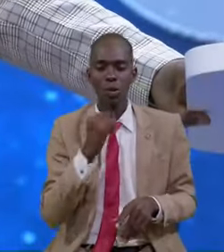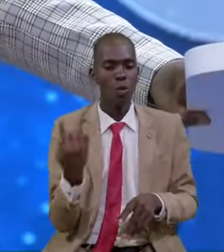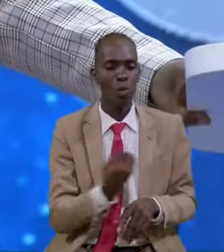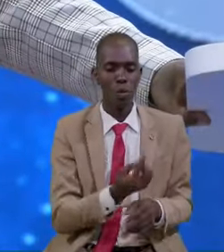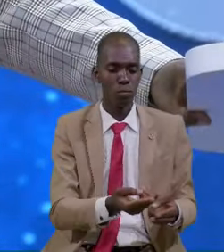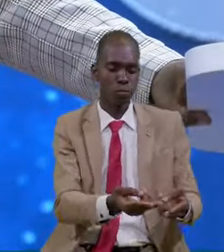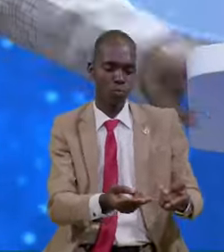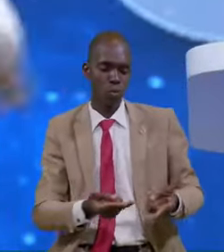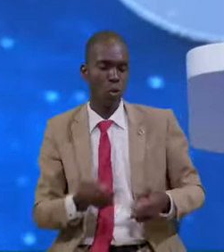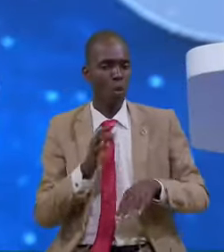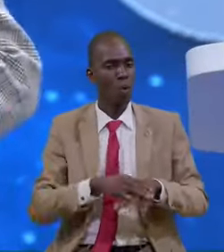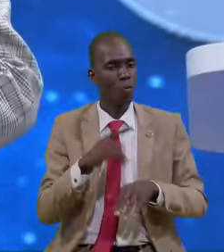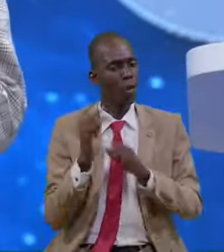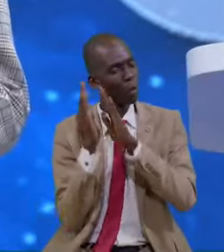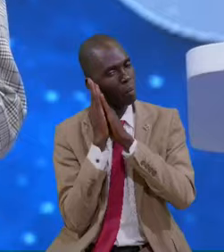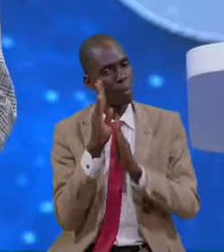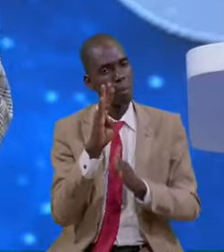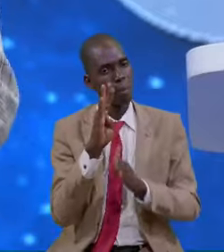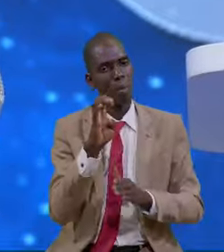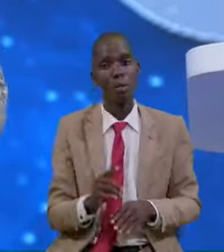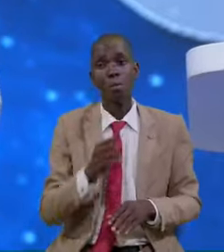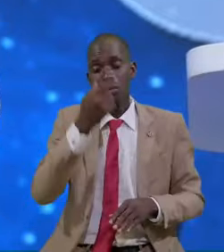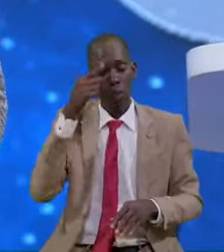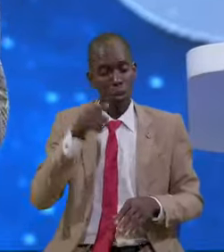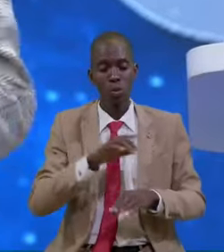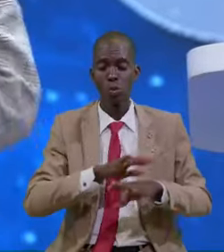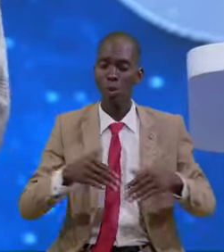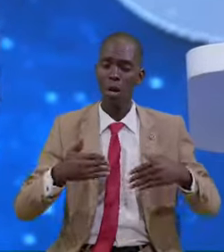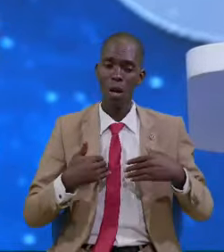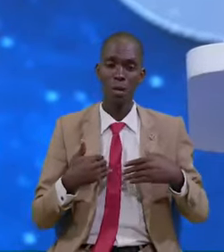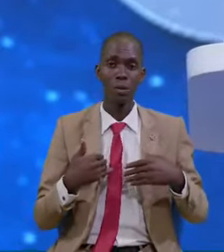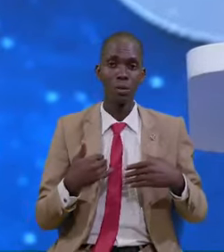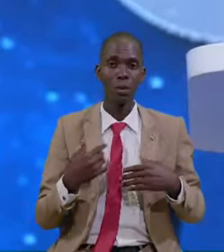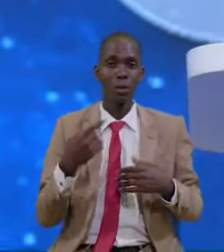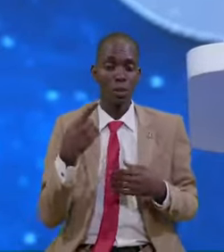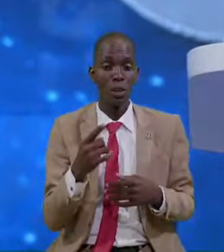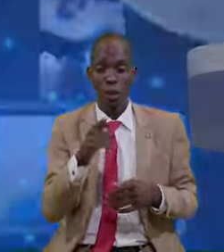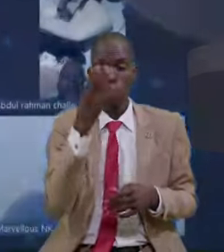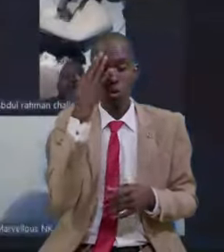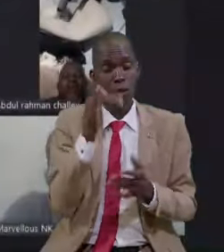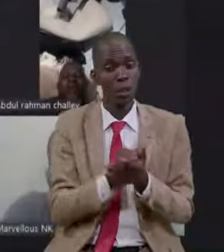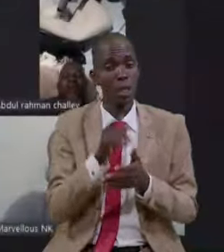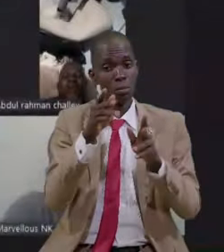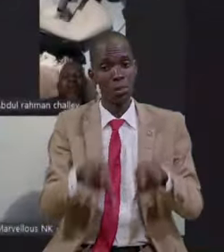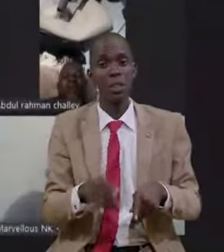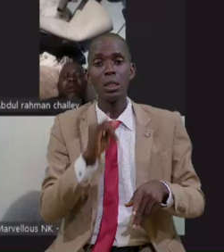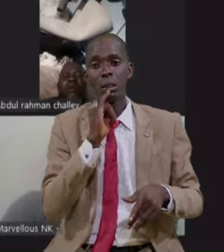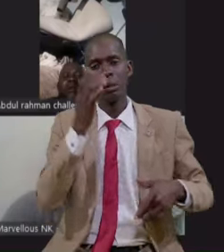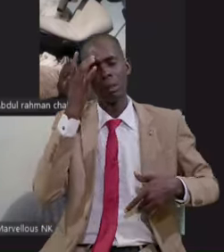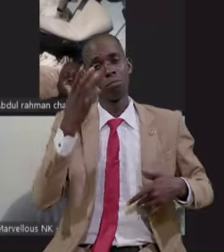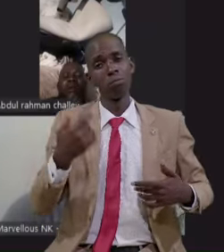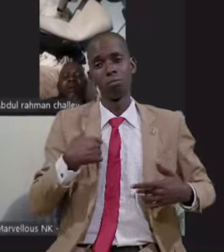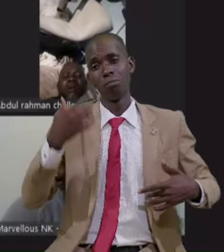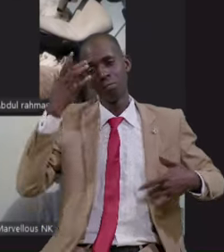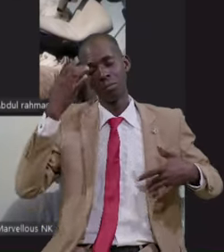there. Because he has the mind, he has the knowledge, I am sick. He lies down there. Get